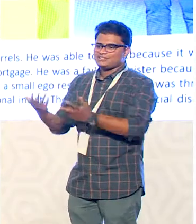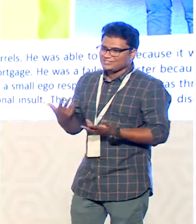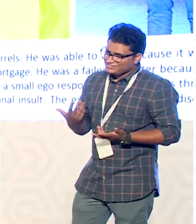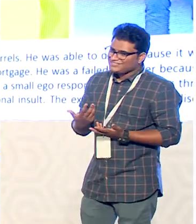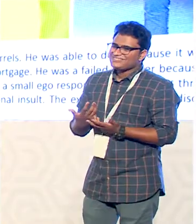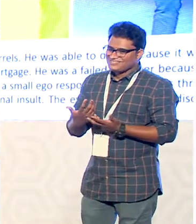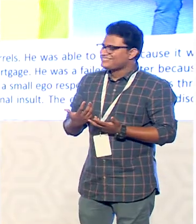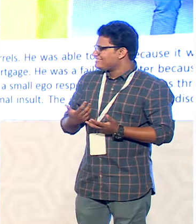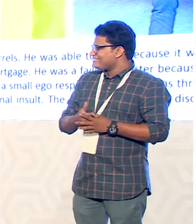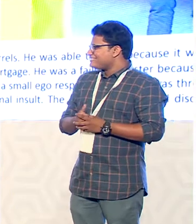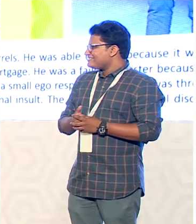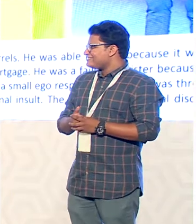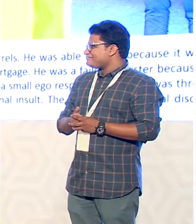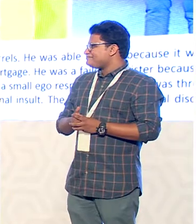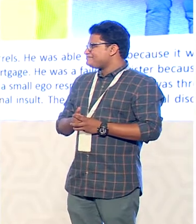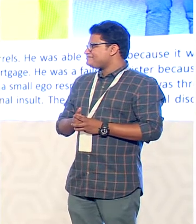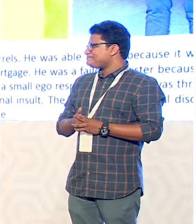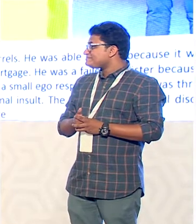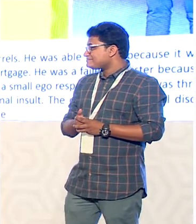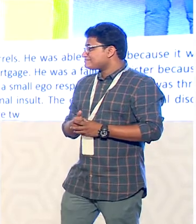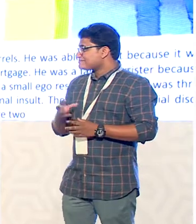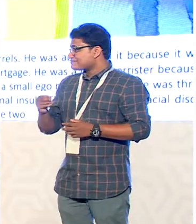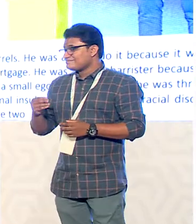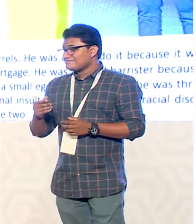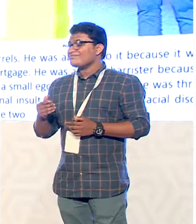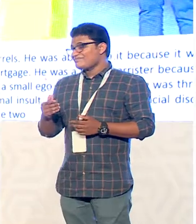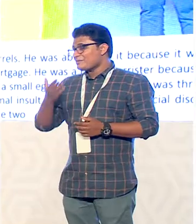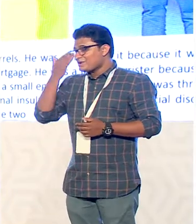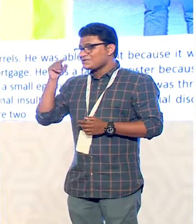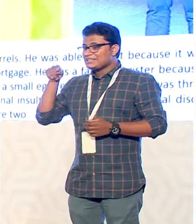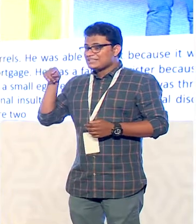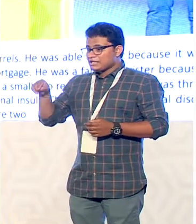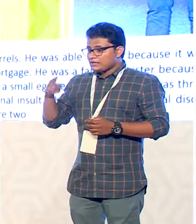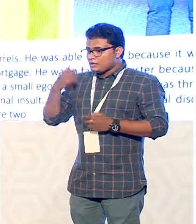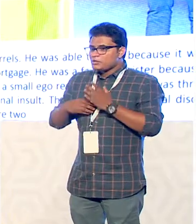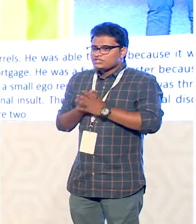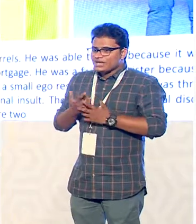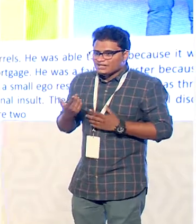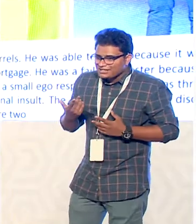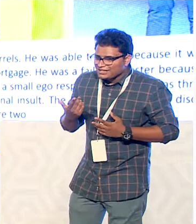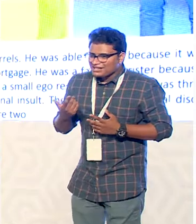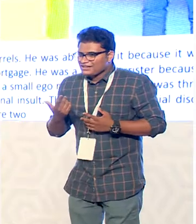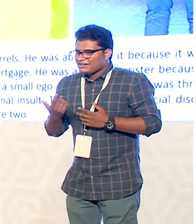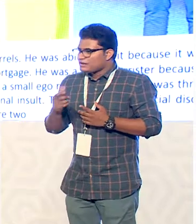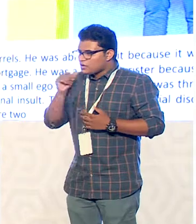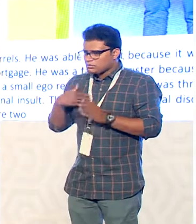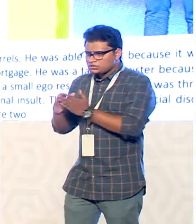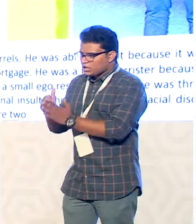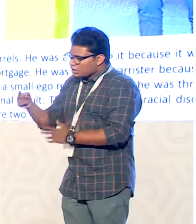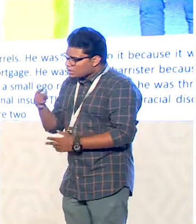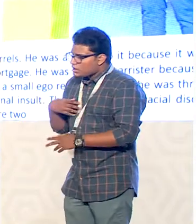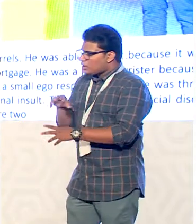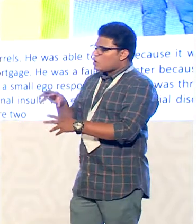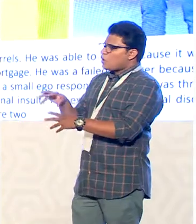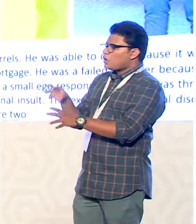path. And because it's organic, because it came from inside, it was not something, books helped, he